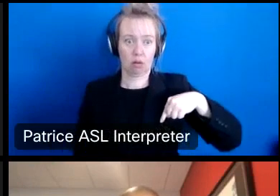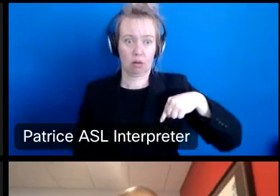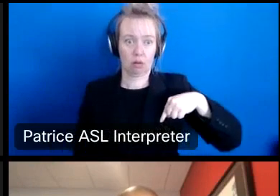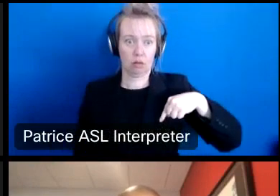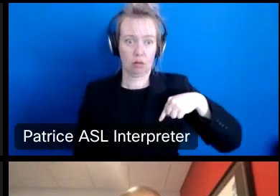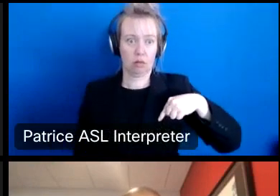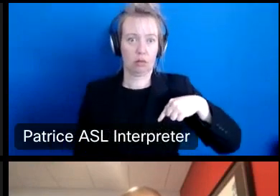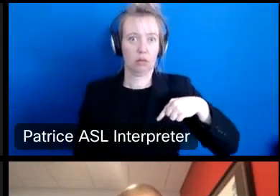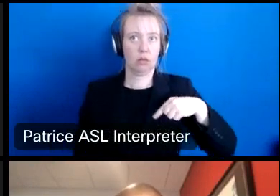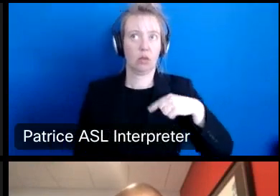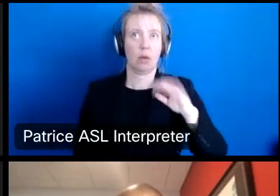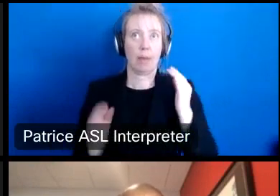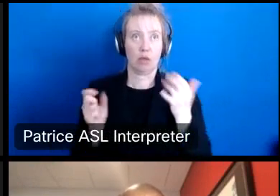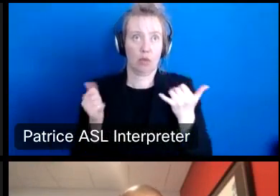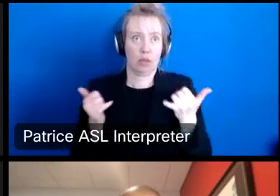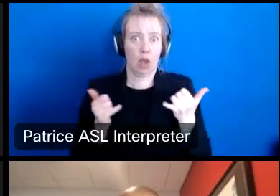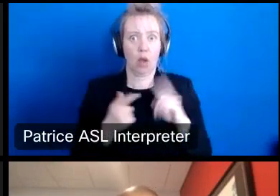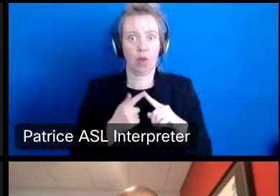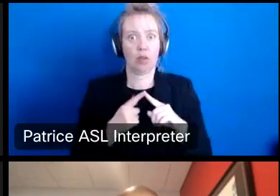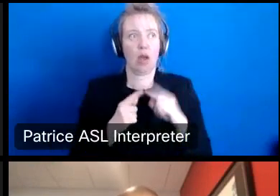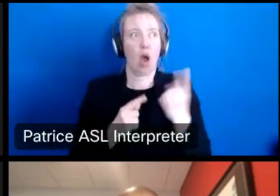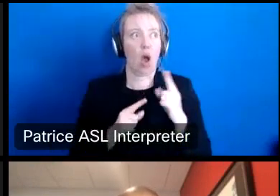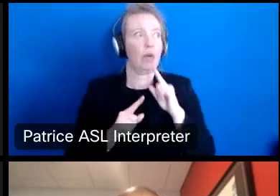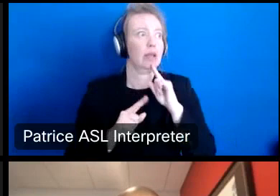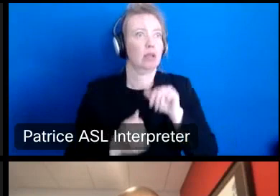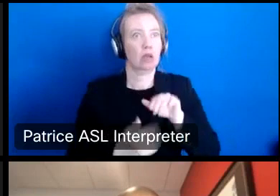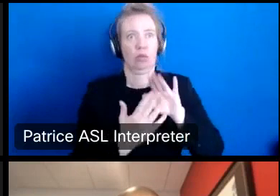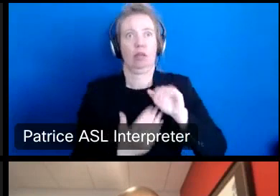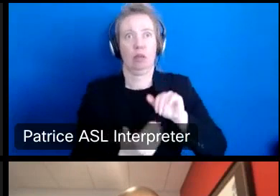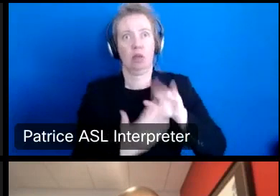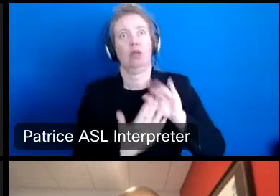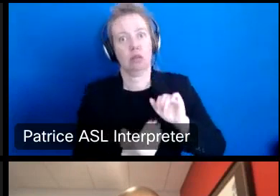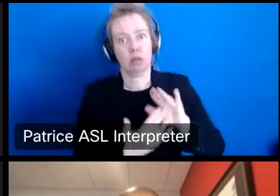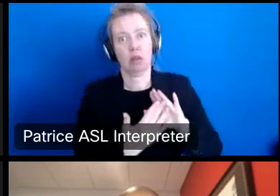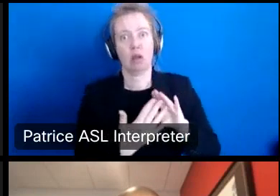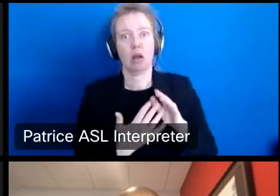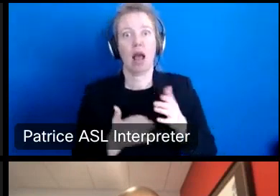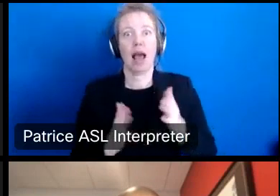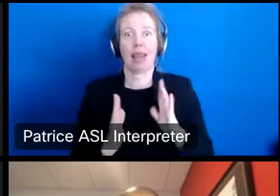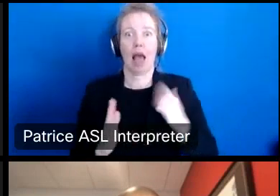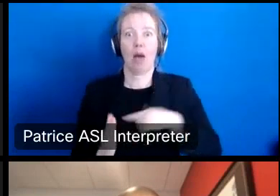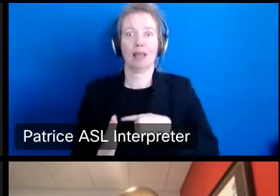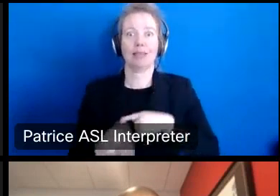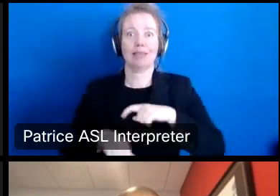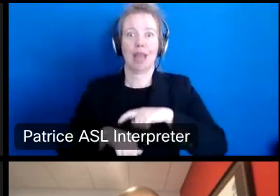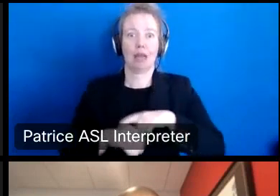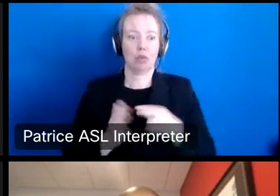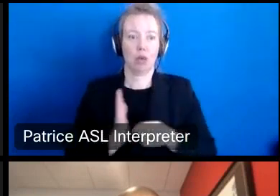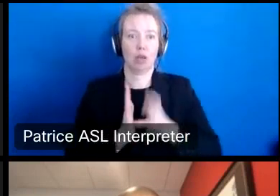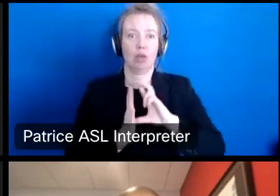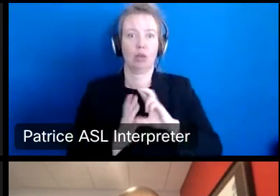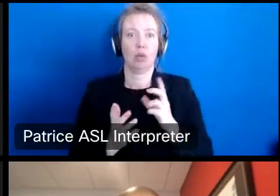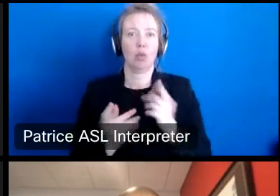on a constant addressing mode, to let us review what is in our pool